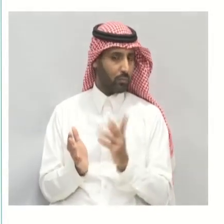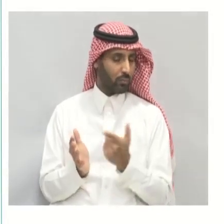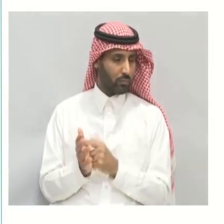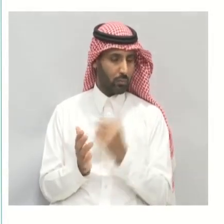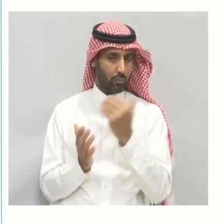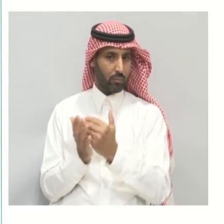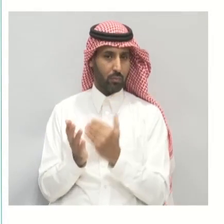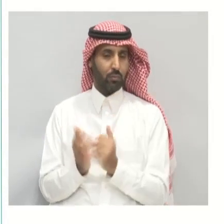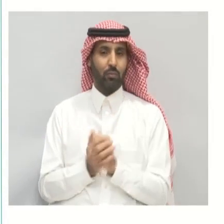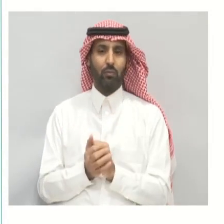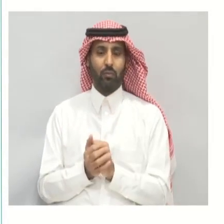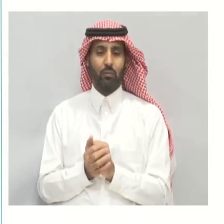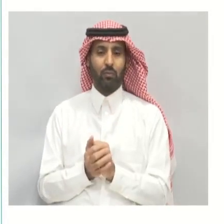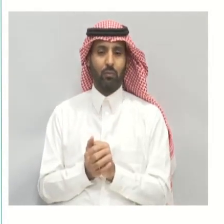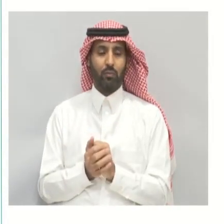in this case,